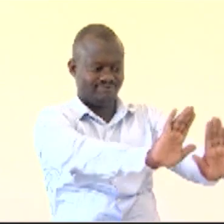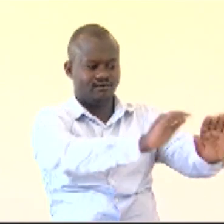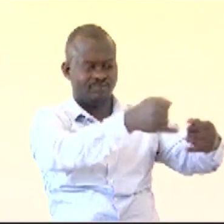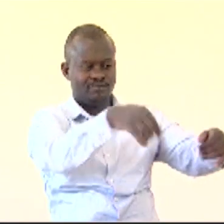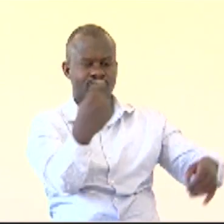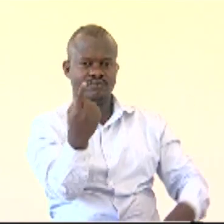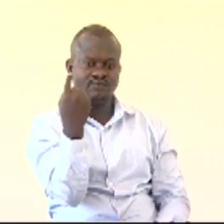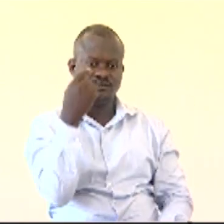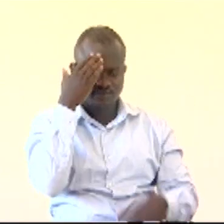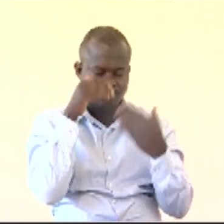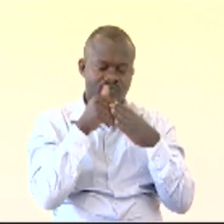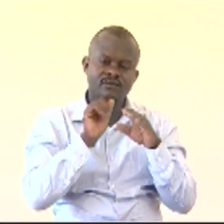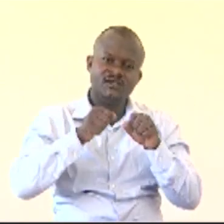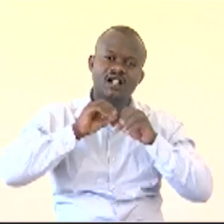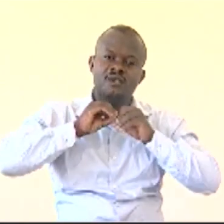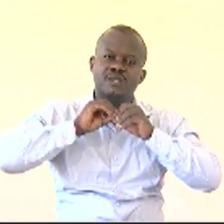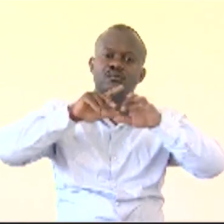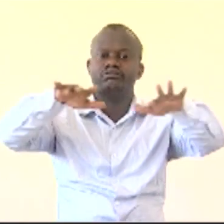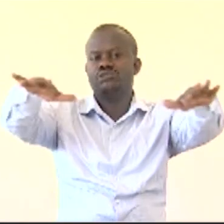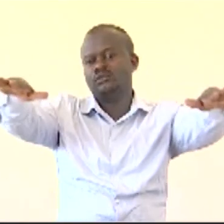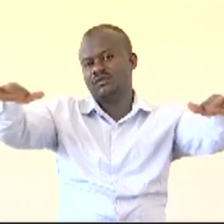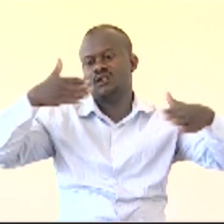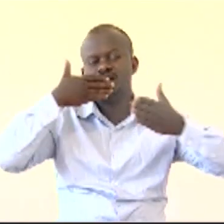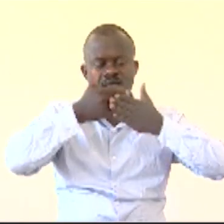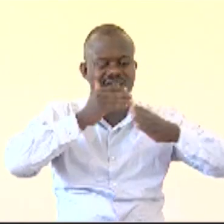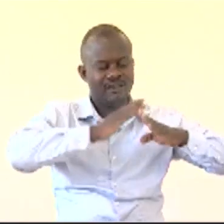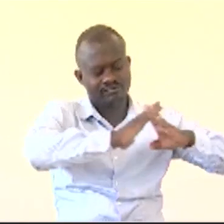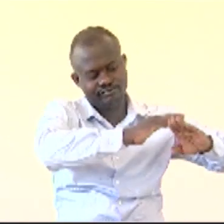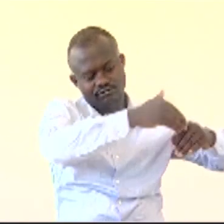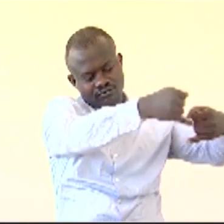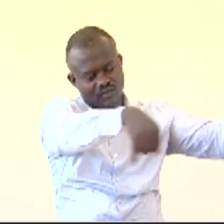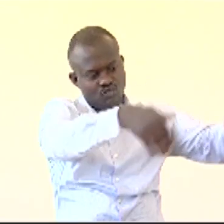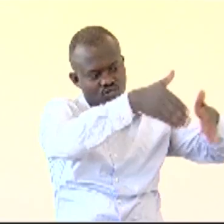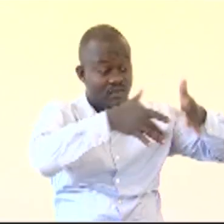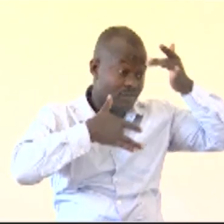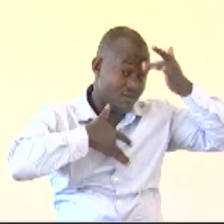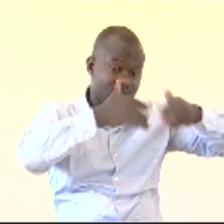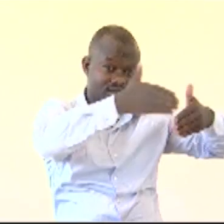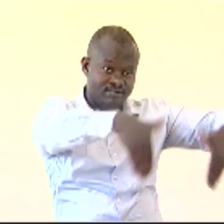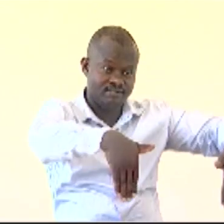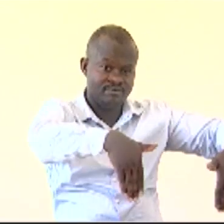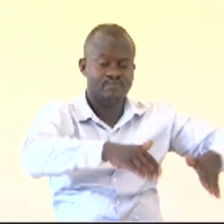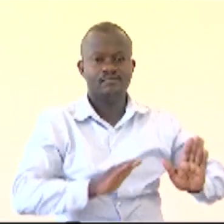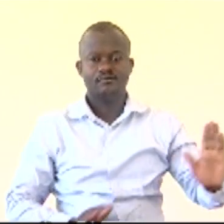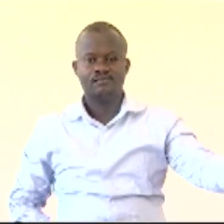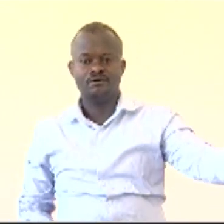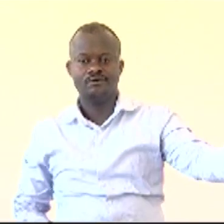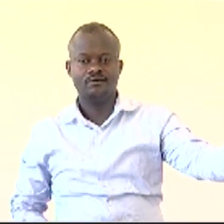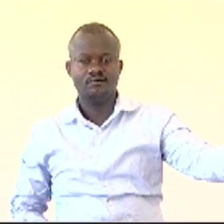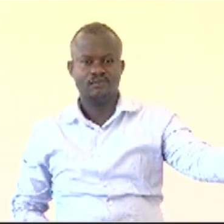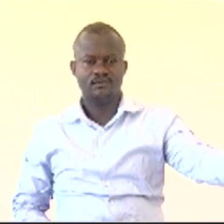from one person from other person. So there is isolation of the patient to prevent the transmission of the disease to other